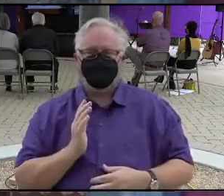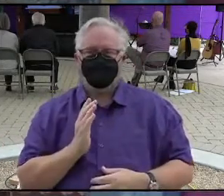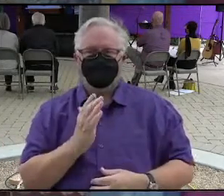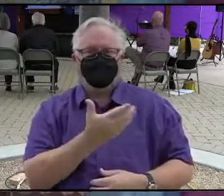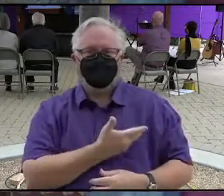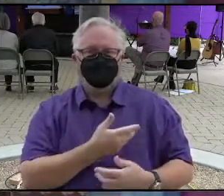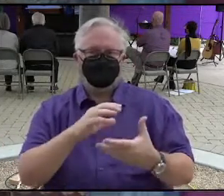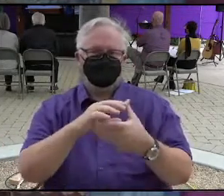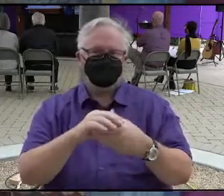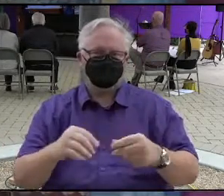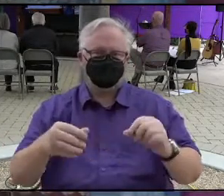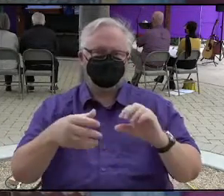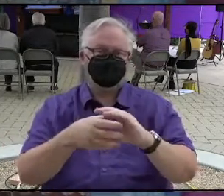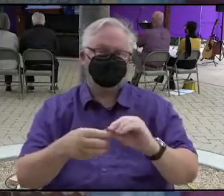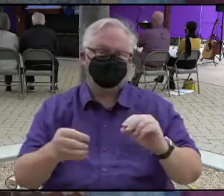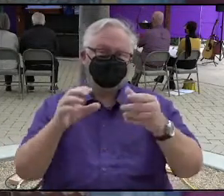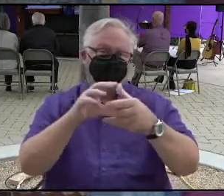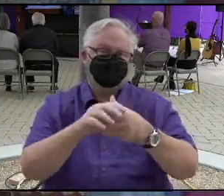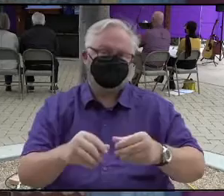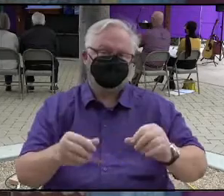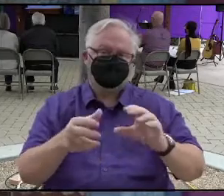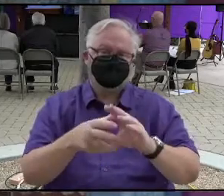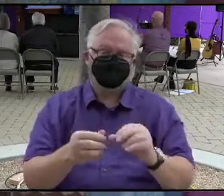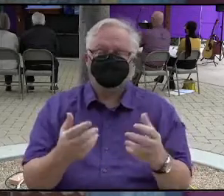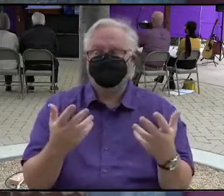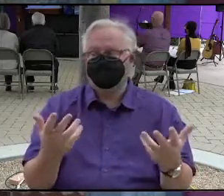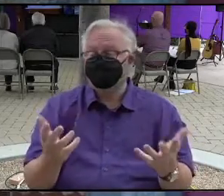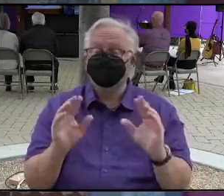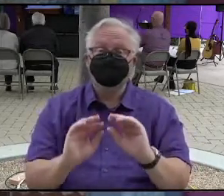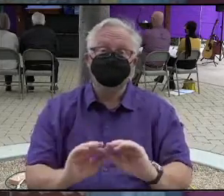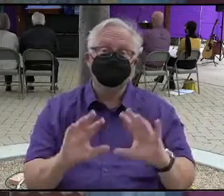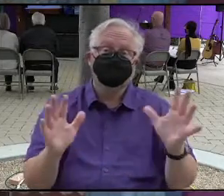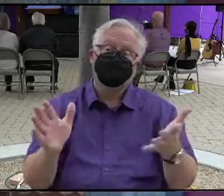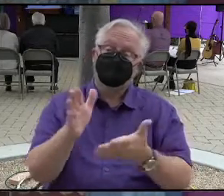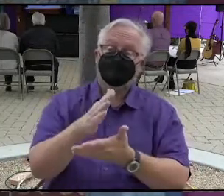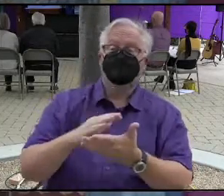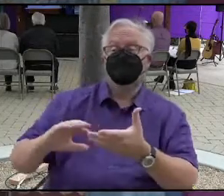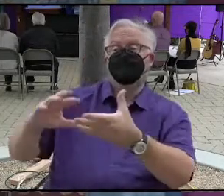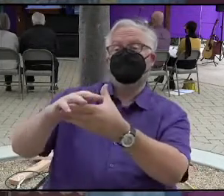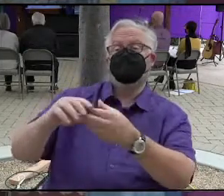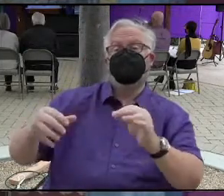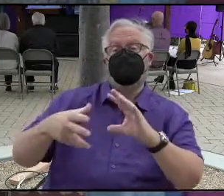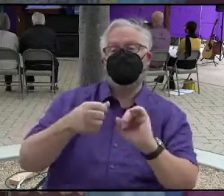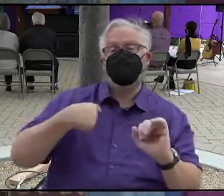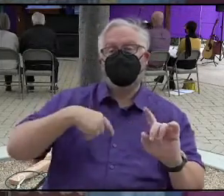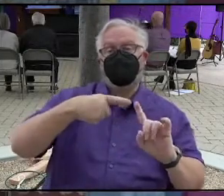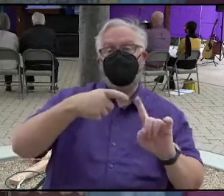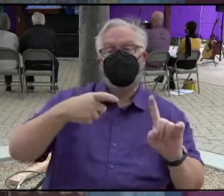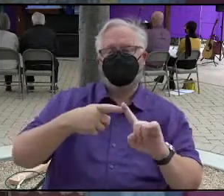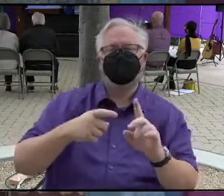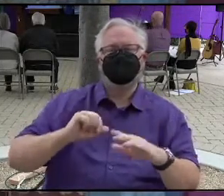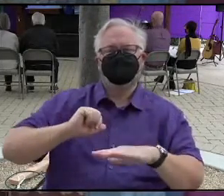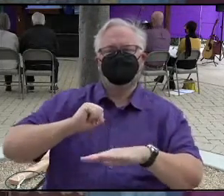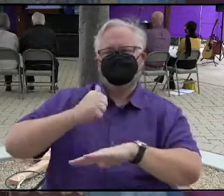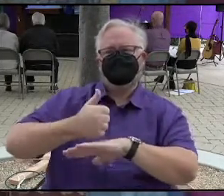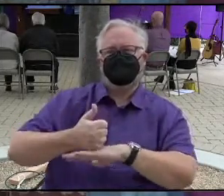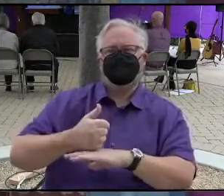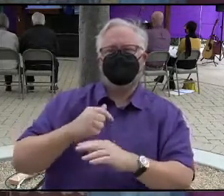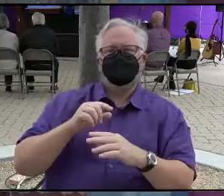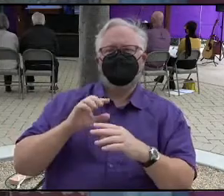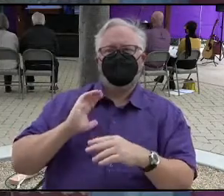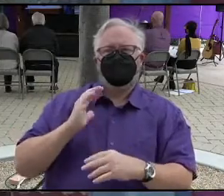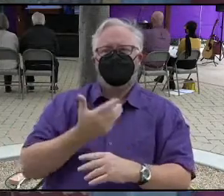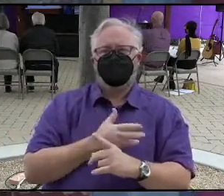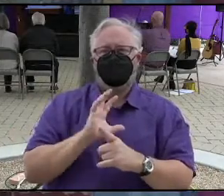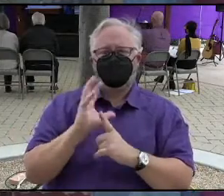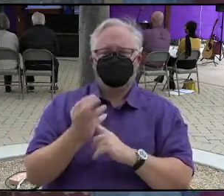So clearly, some of the stories we come from are culture-based, centered in our unique racial,